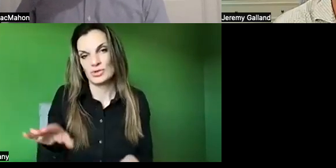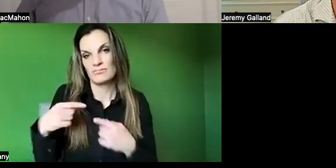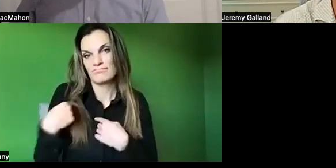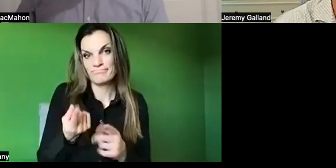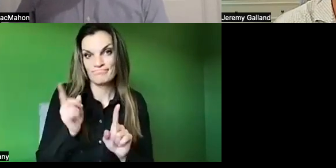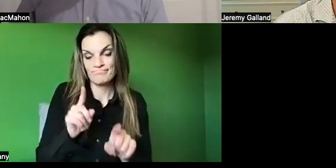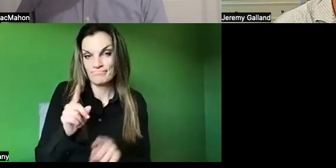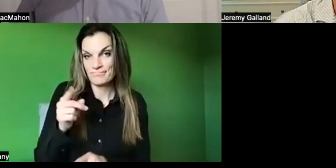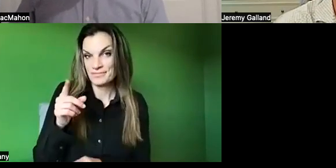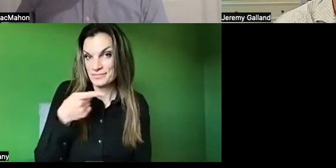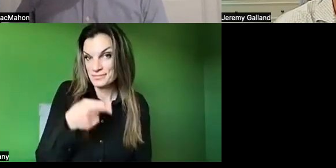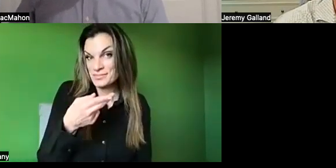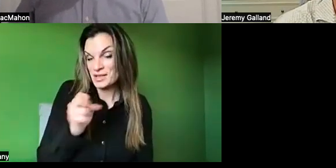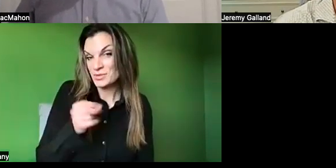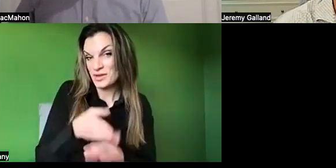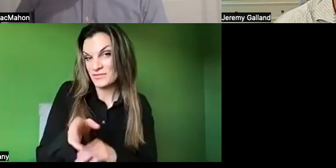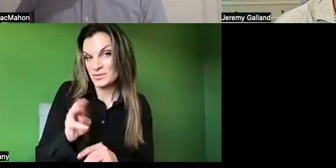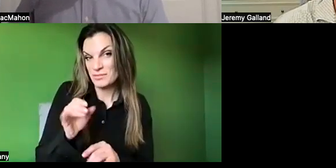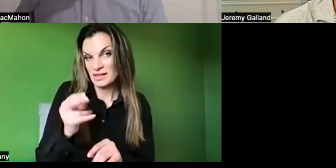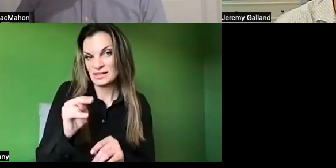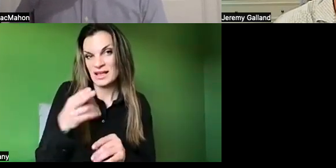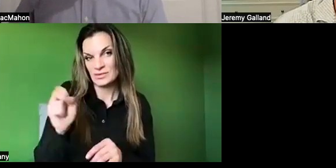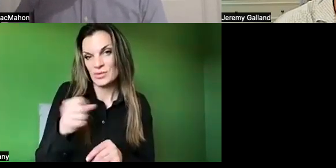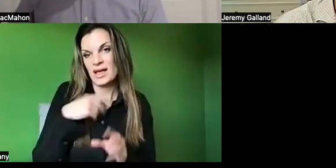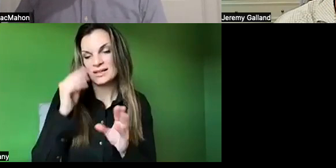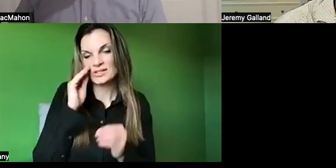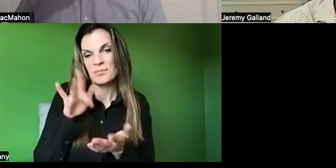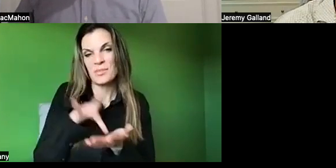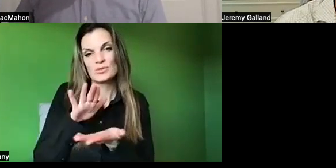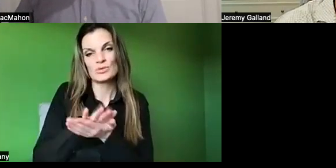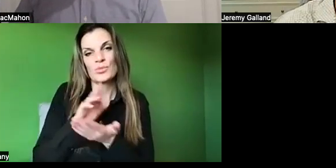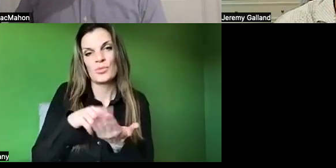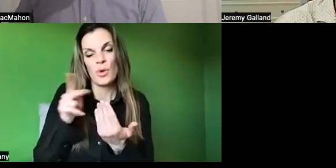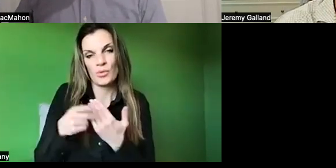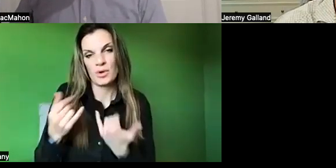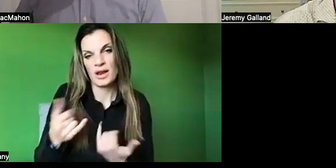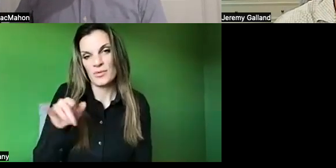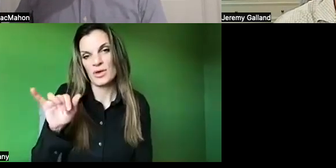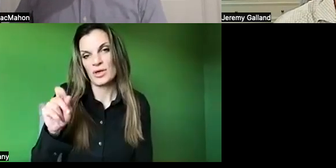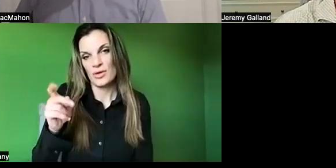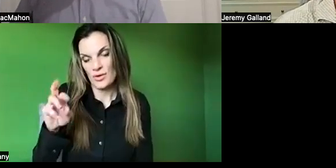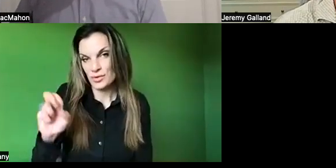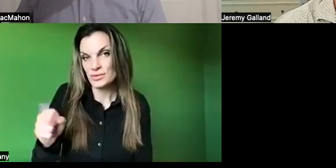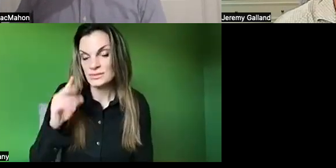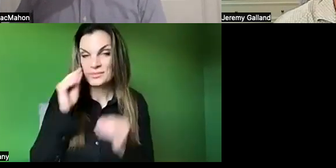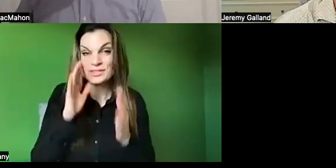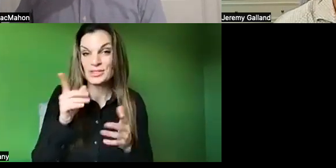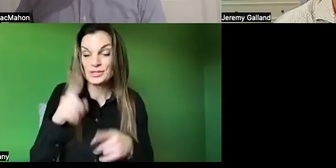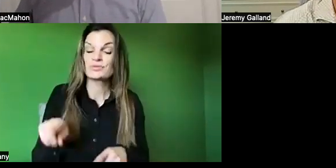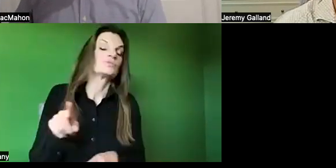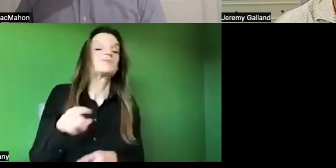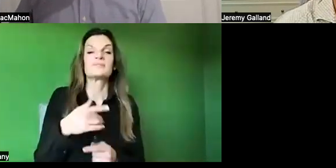Hillside, FMS, and high school. I teach in a middle school program right now in Yonkers. Teachers